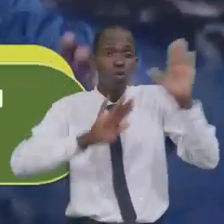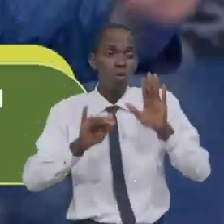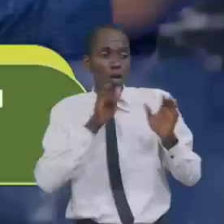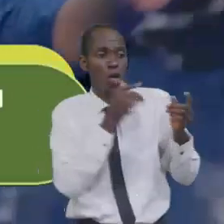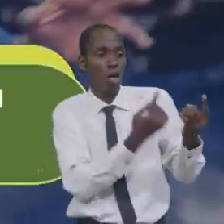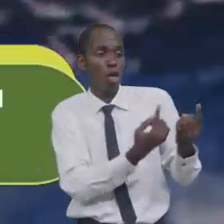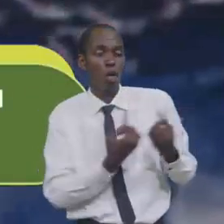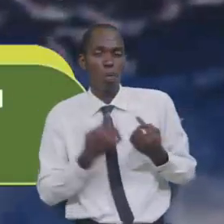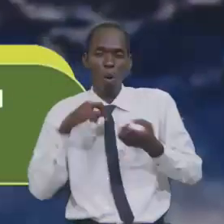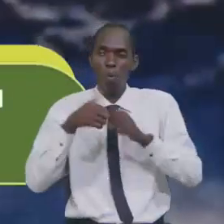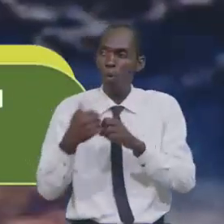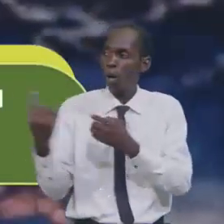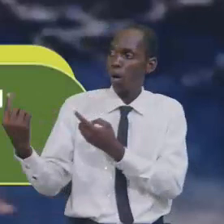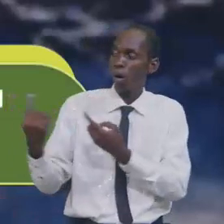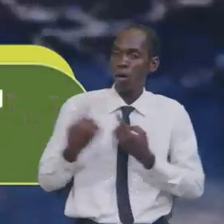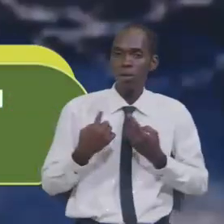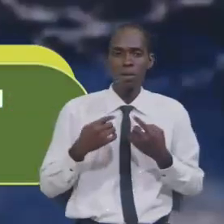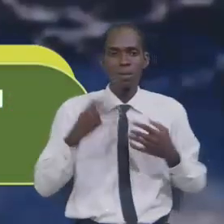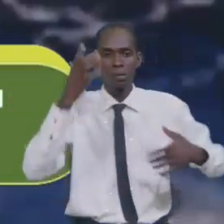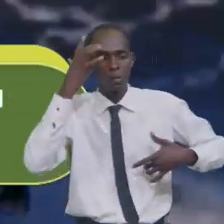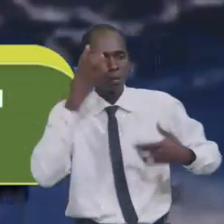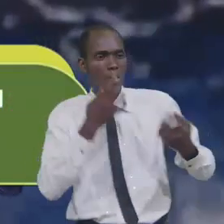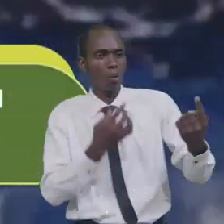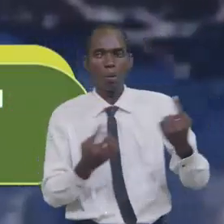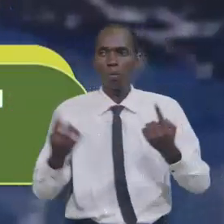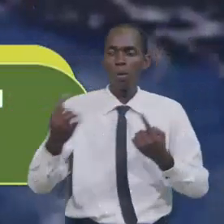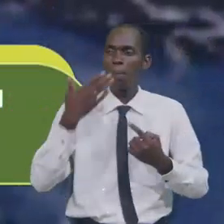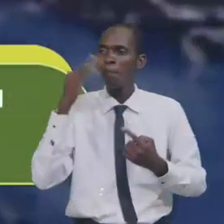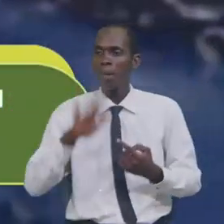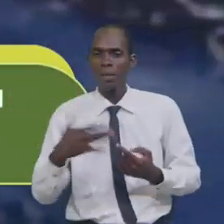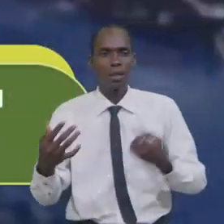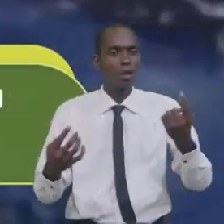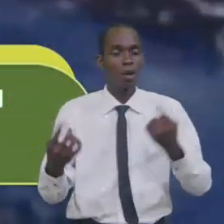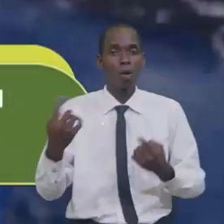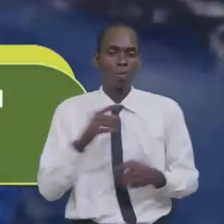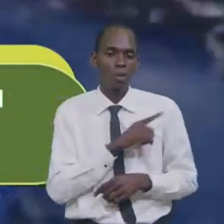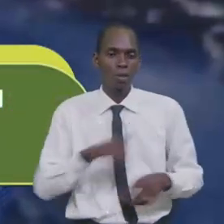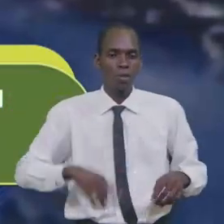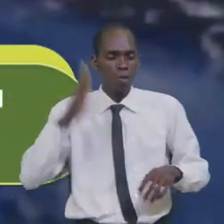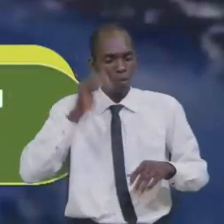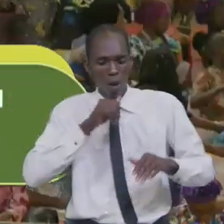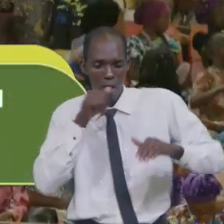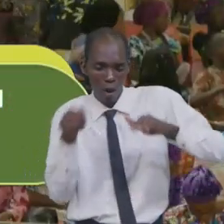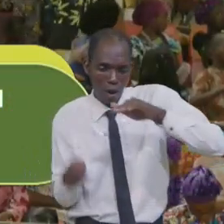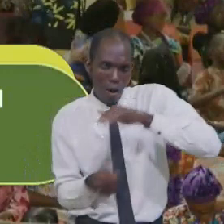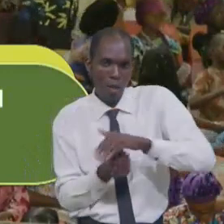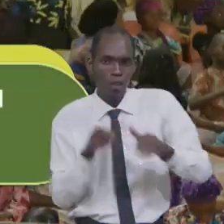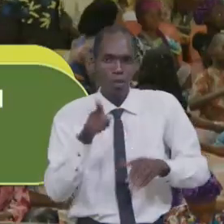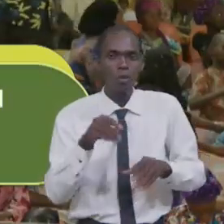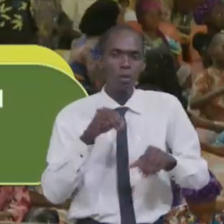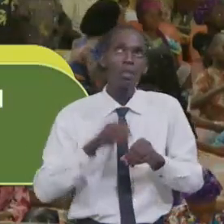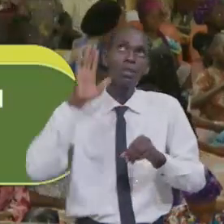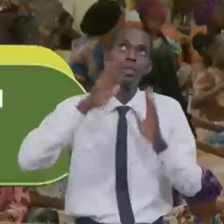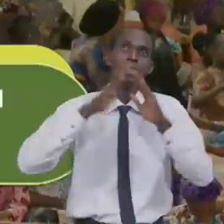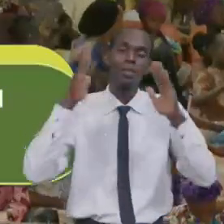calamity there, problem there, pandemic there, every bad thing there, the Lord will hide you in his pavilion.